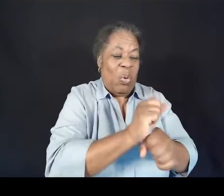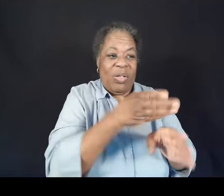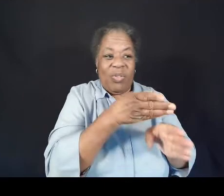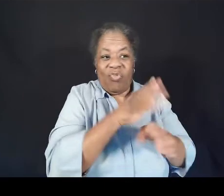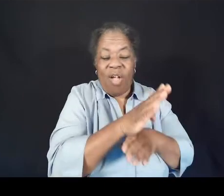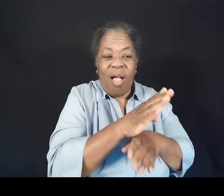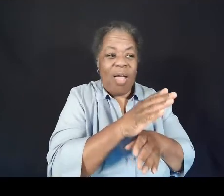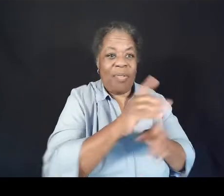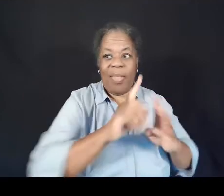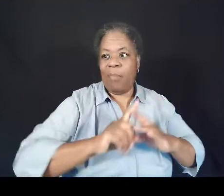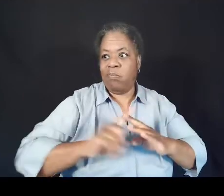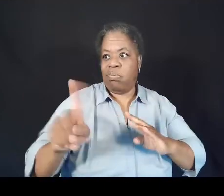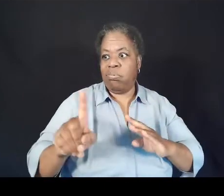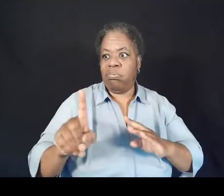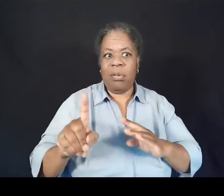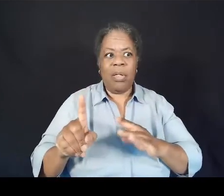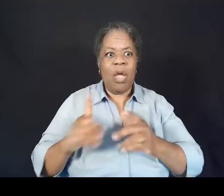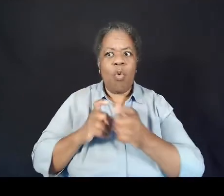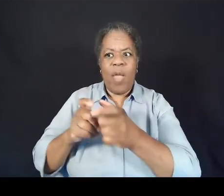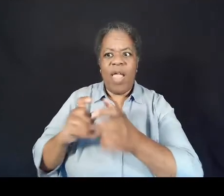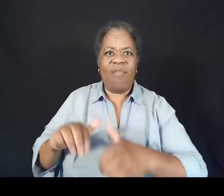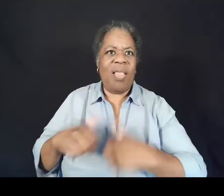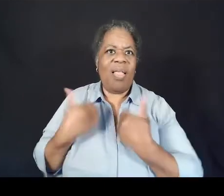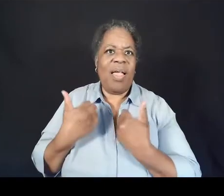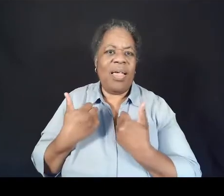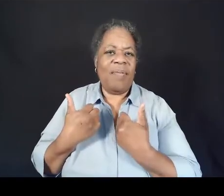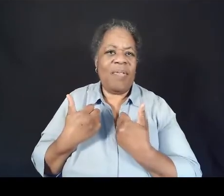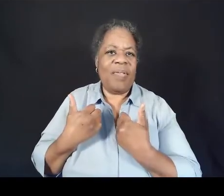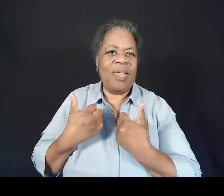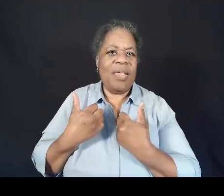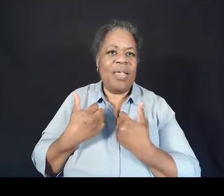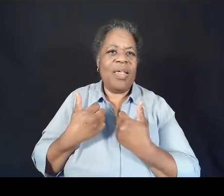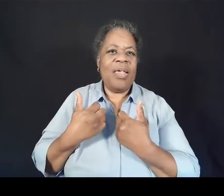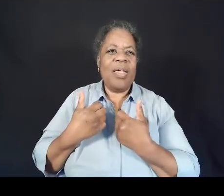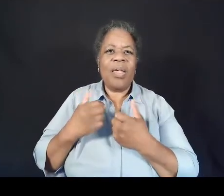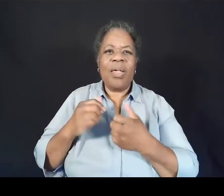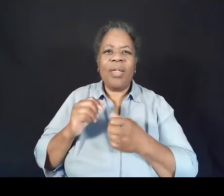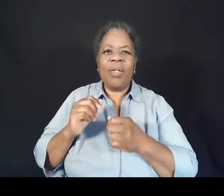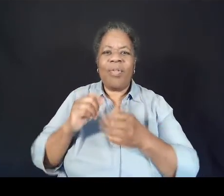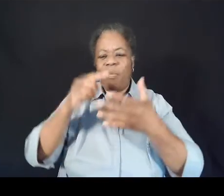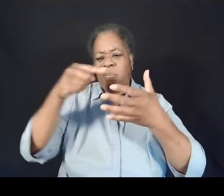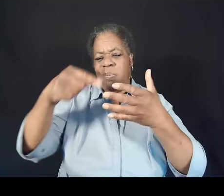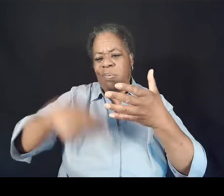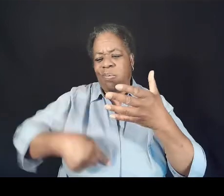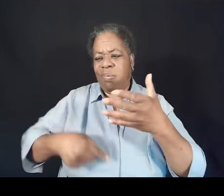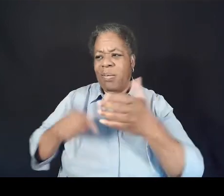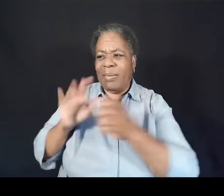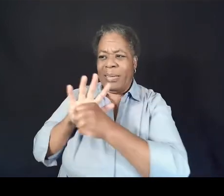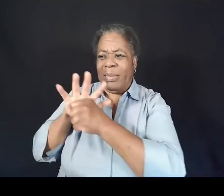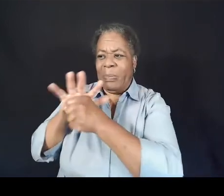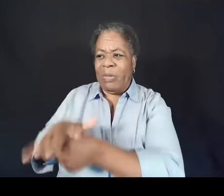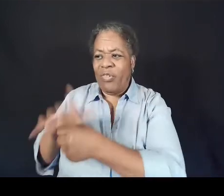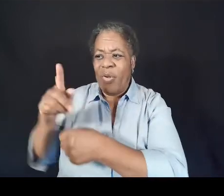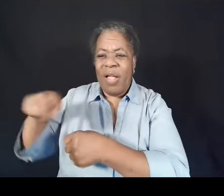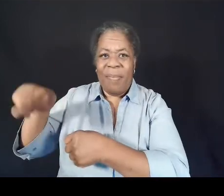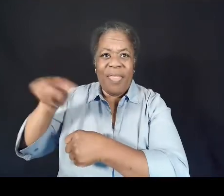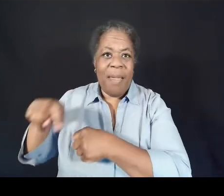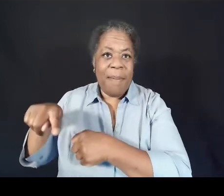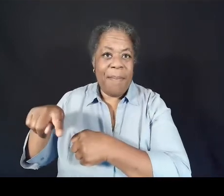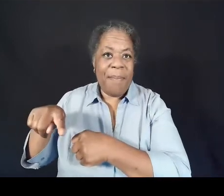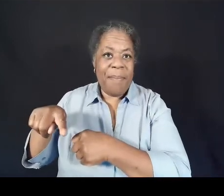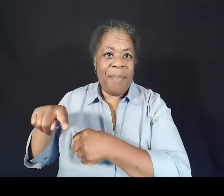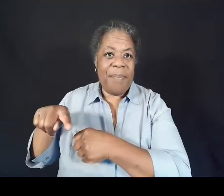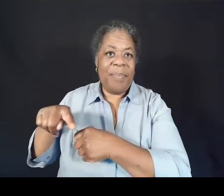lives. So all this has put a great strain on them as human beings and as followers of